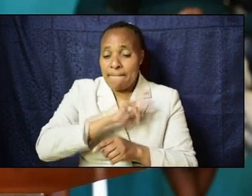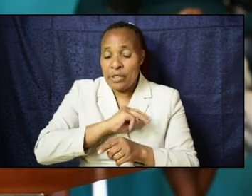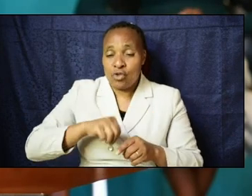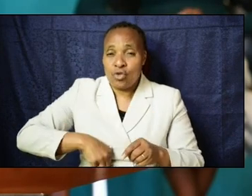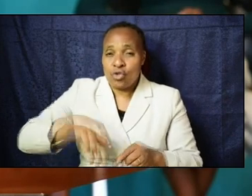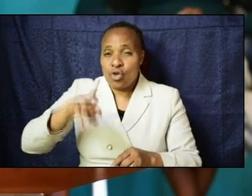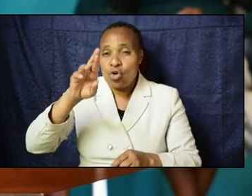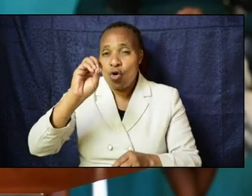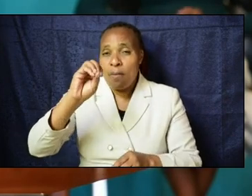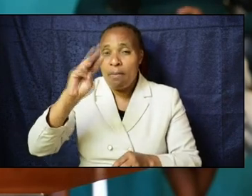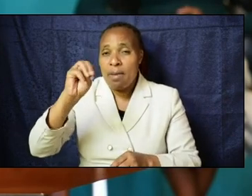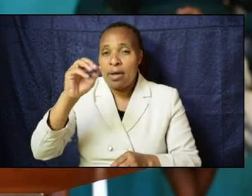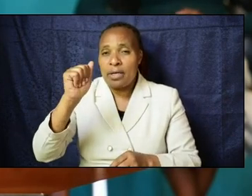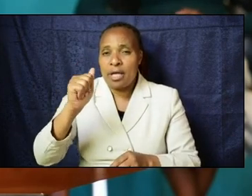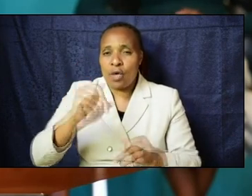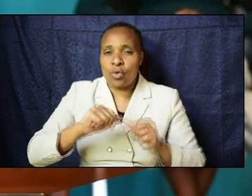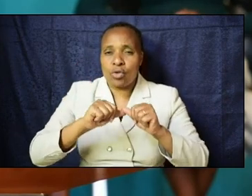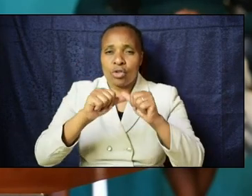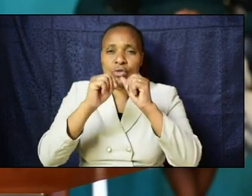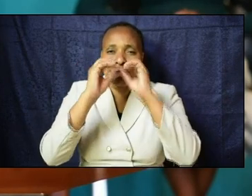to bless people.